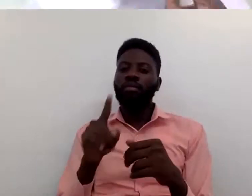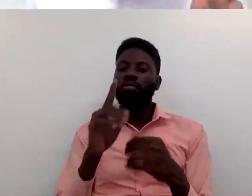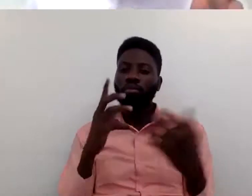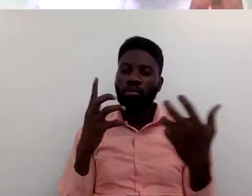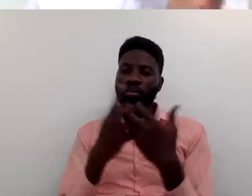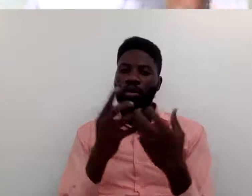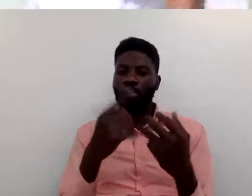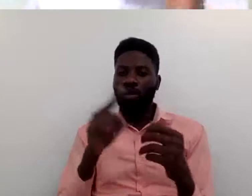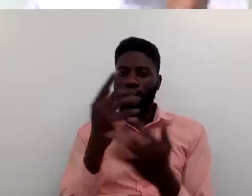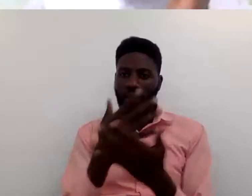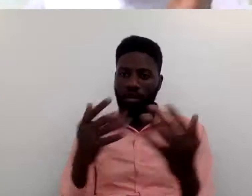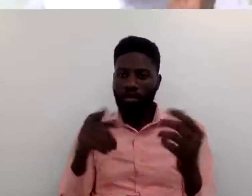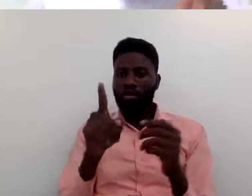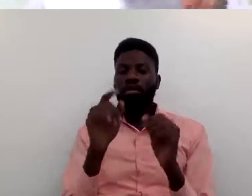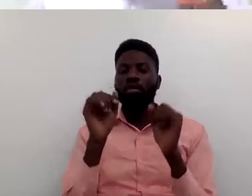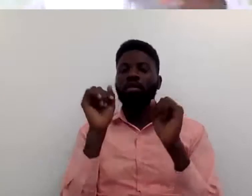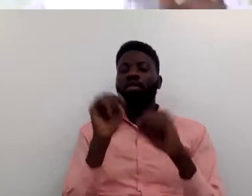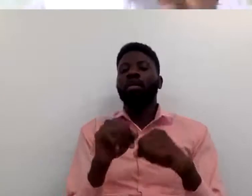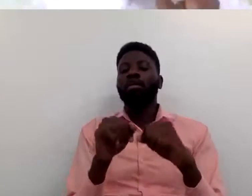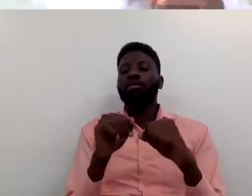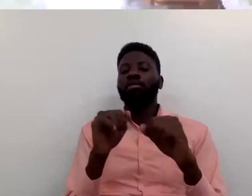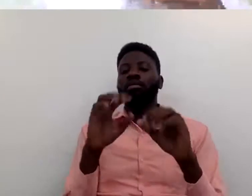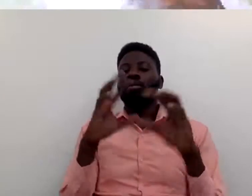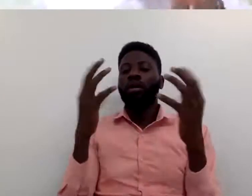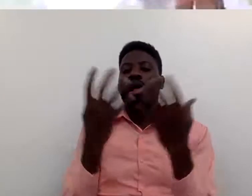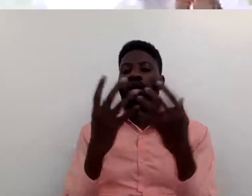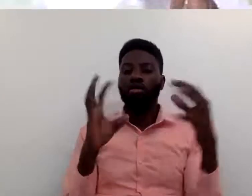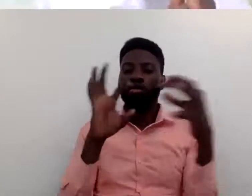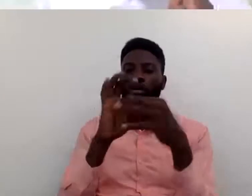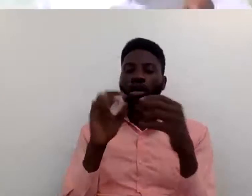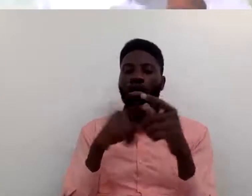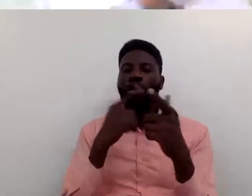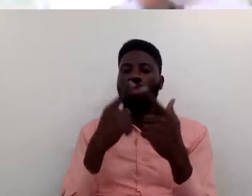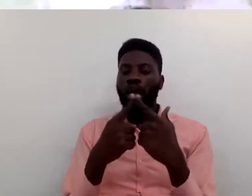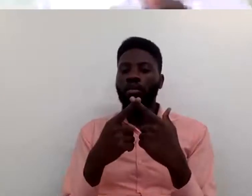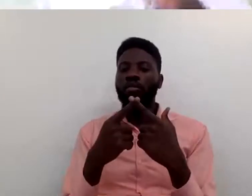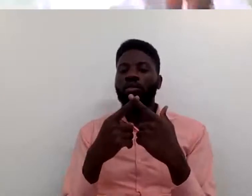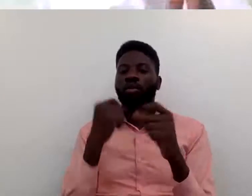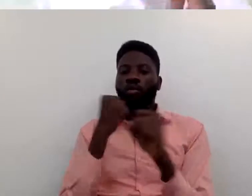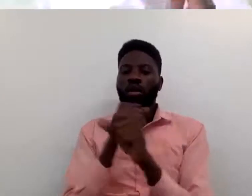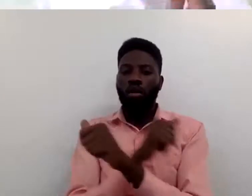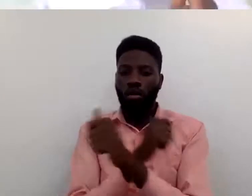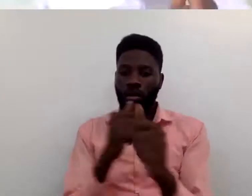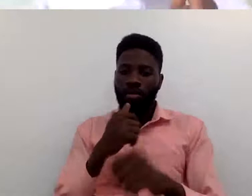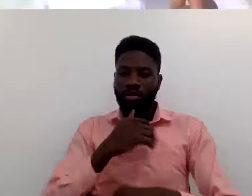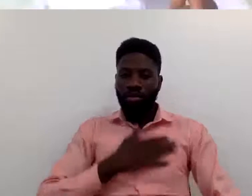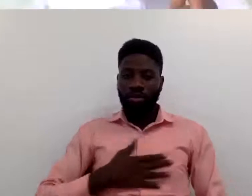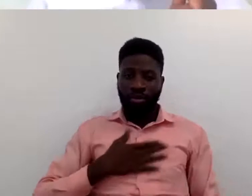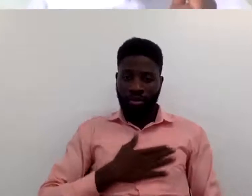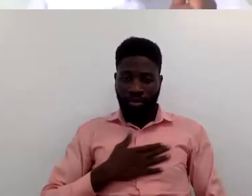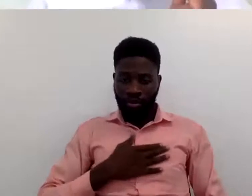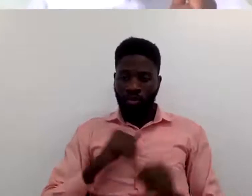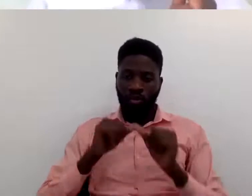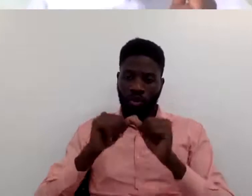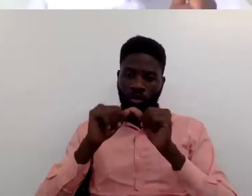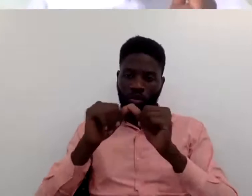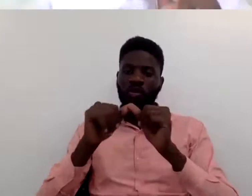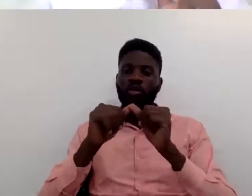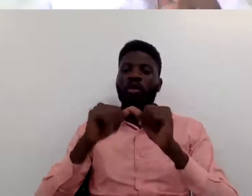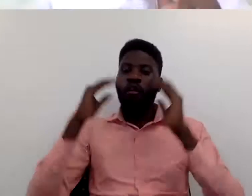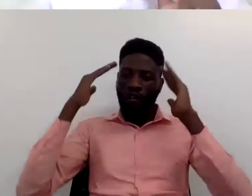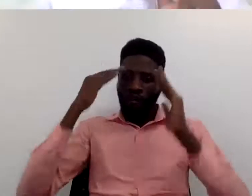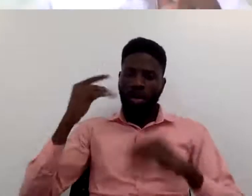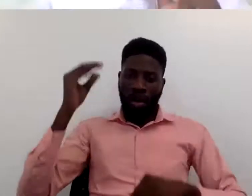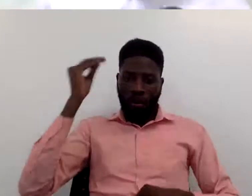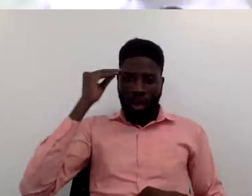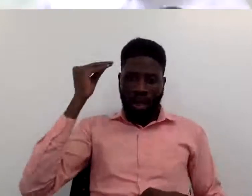going into the world and facing it. Please keep working on your intellectual